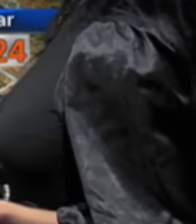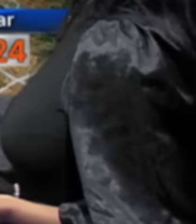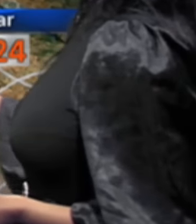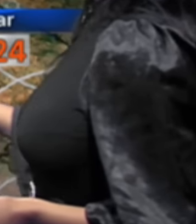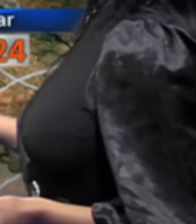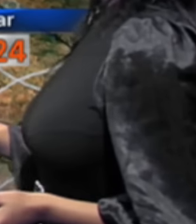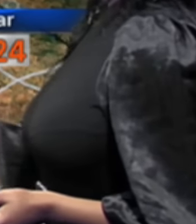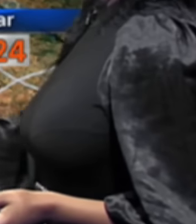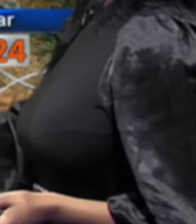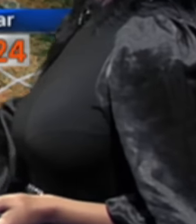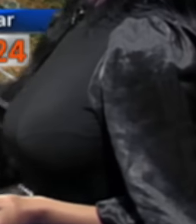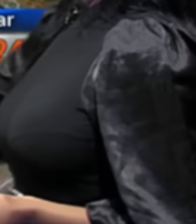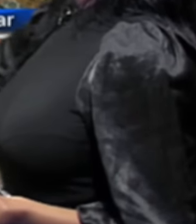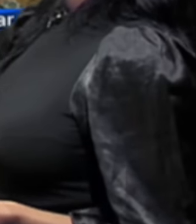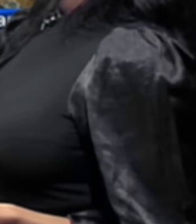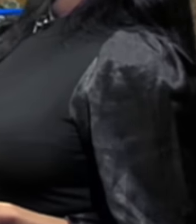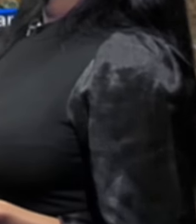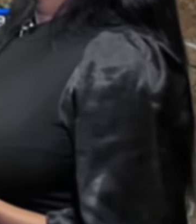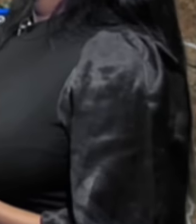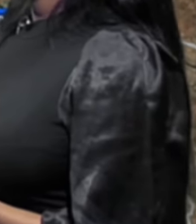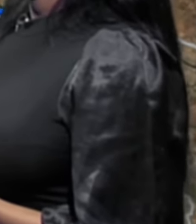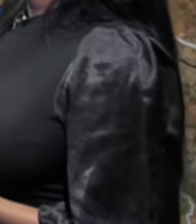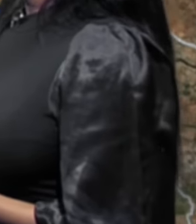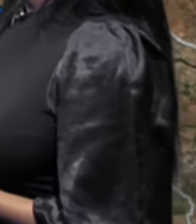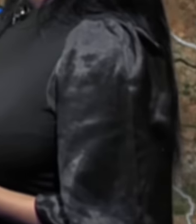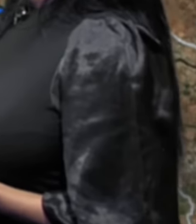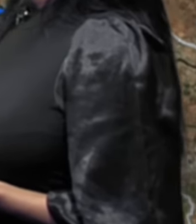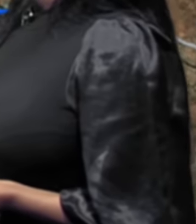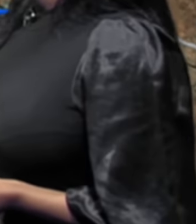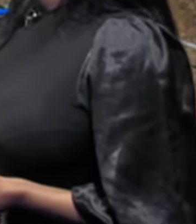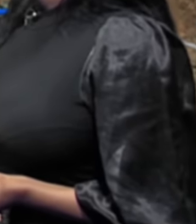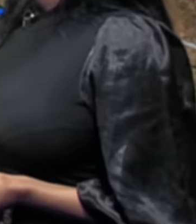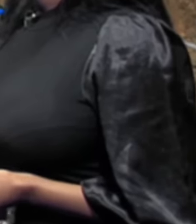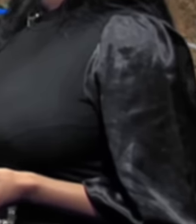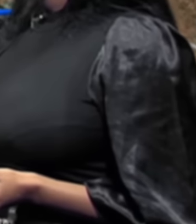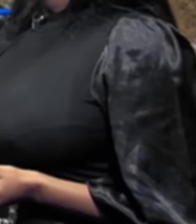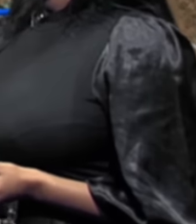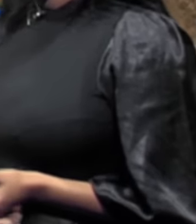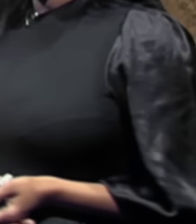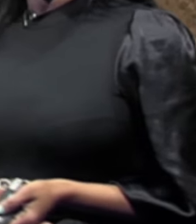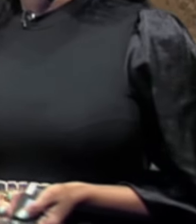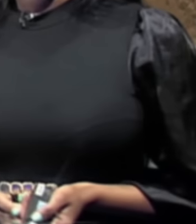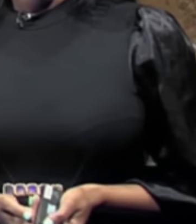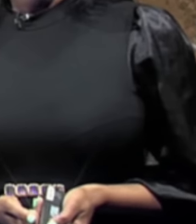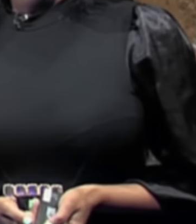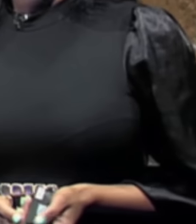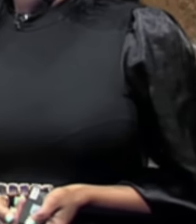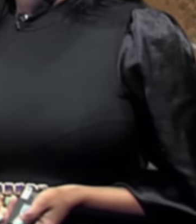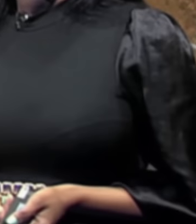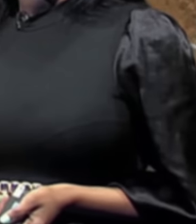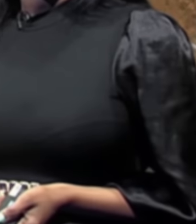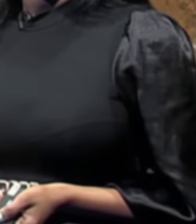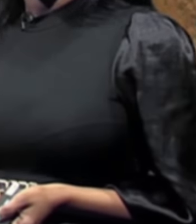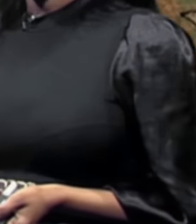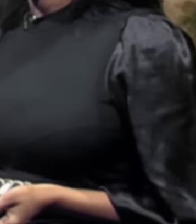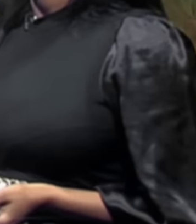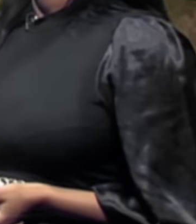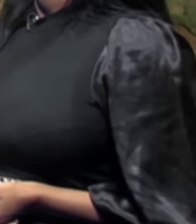porofenseng go tla nna le gone go apoga a Pinten ka digata di le 9 go ya go di le 26 Carnarvon le teng ka digata di le 9 go ya go di